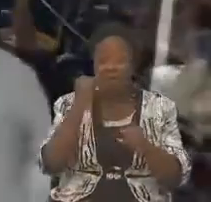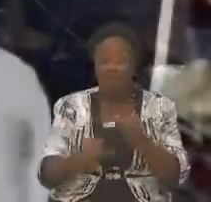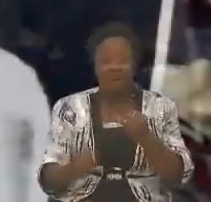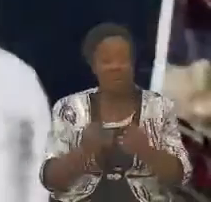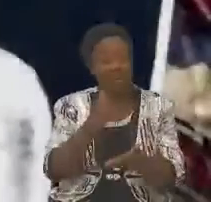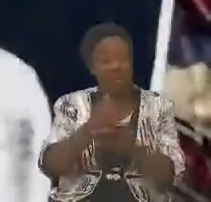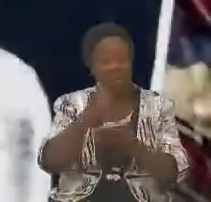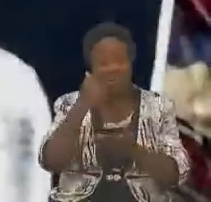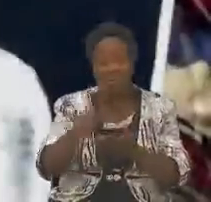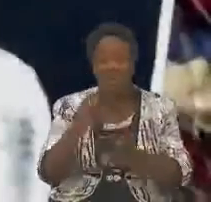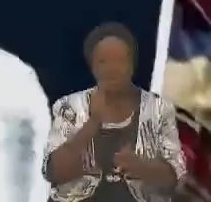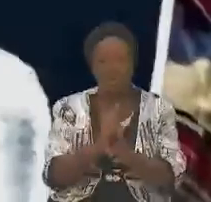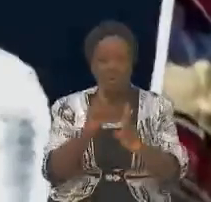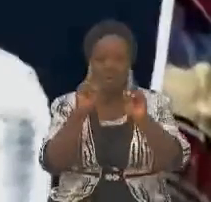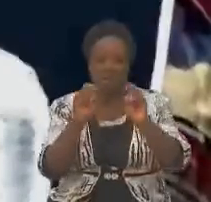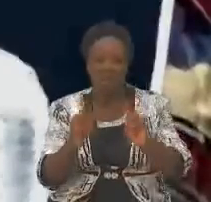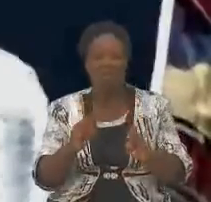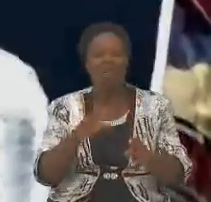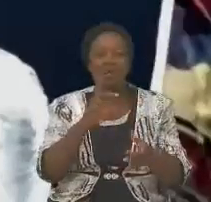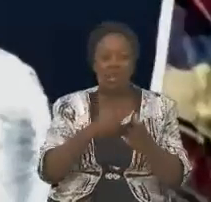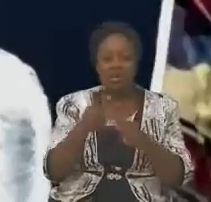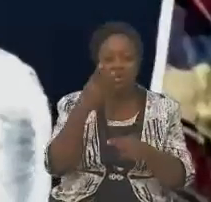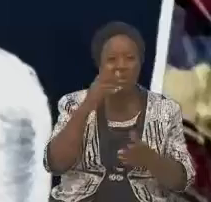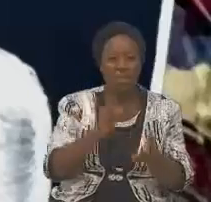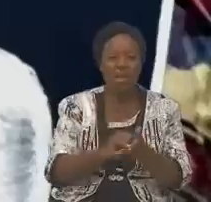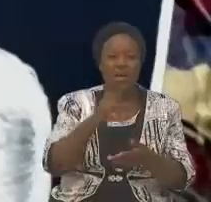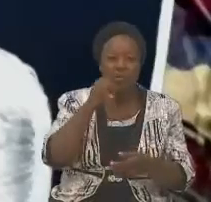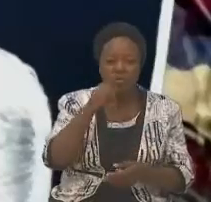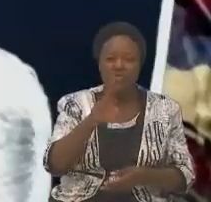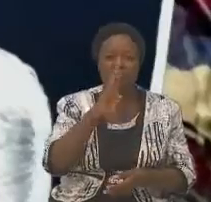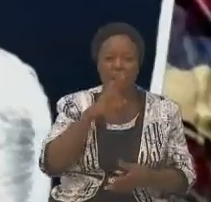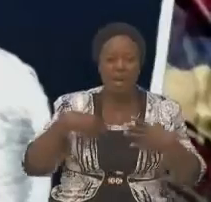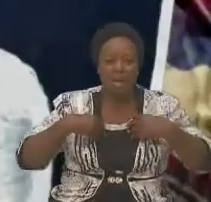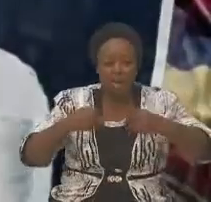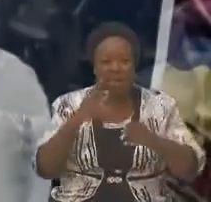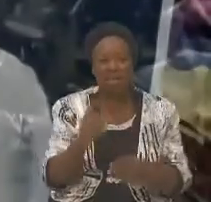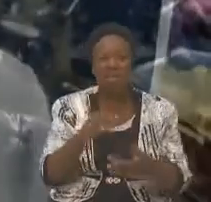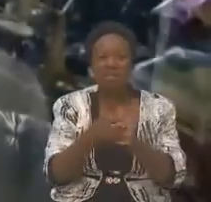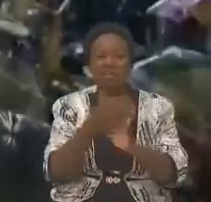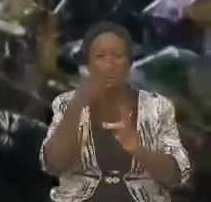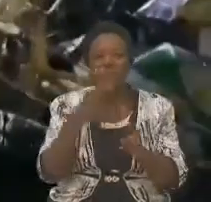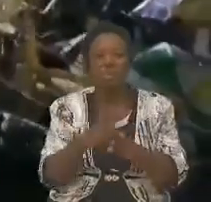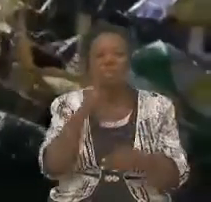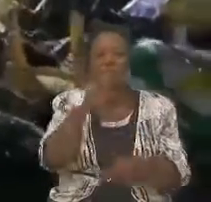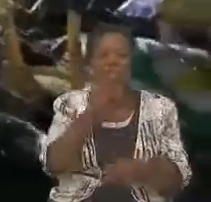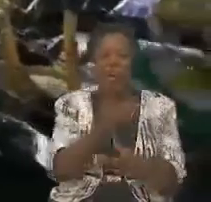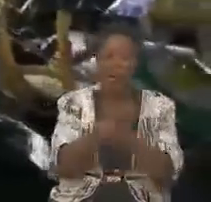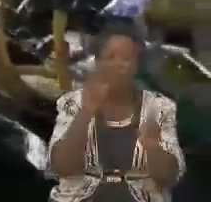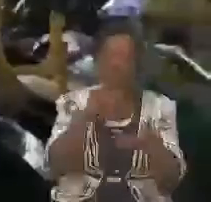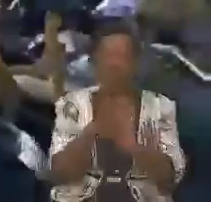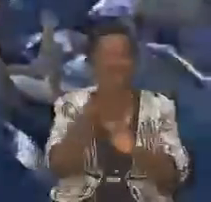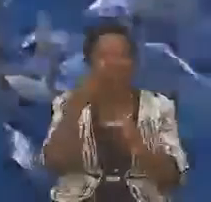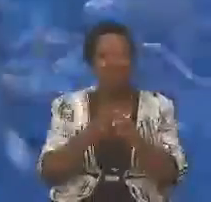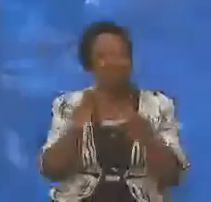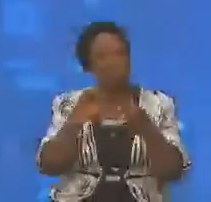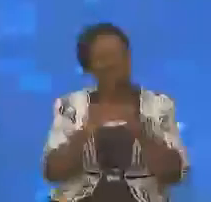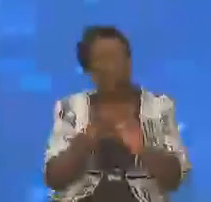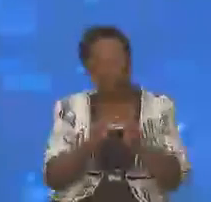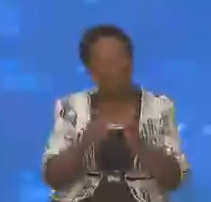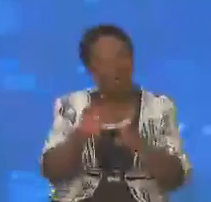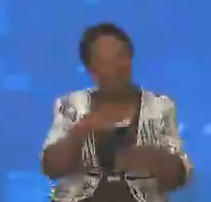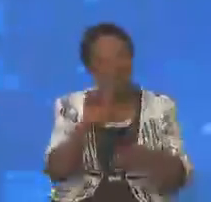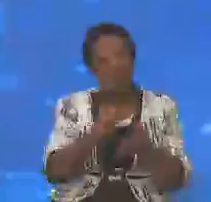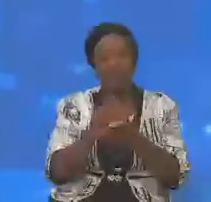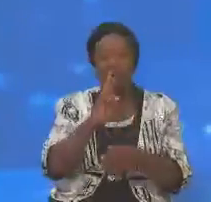checkup, you are healed. You are delivered. Online, anywhere you are, this is